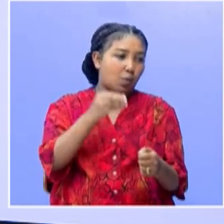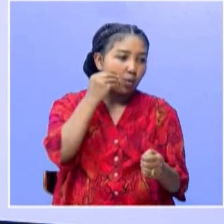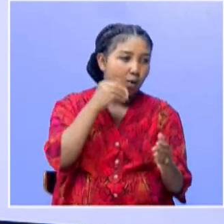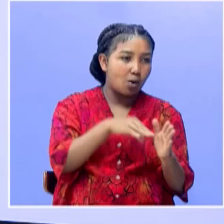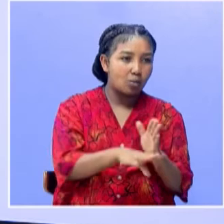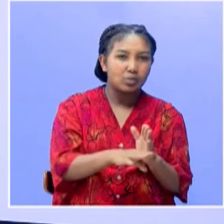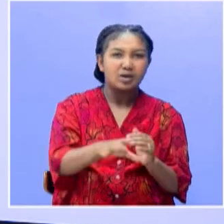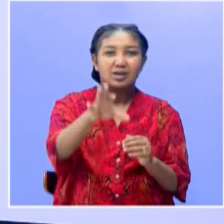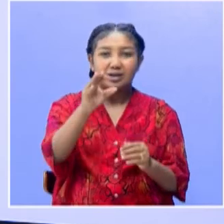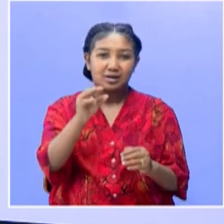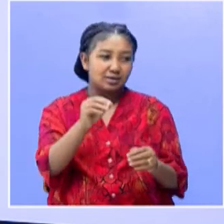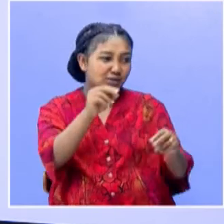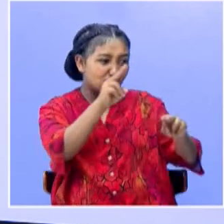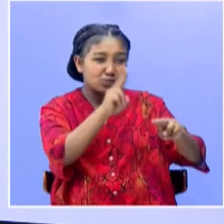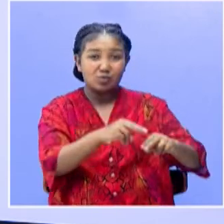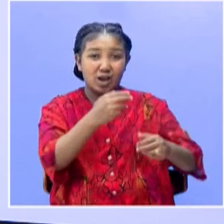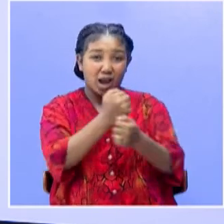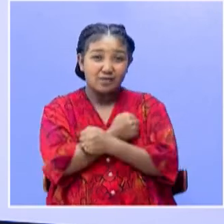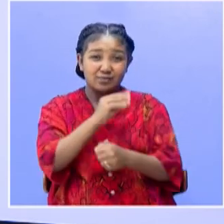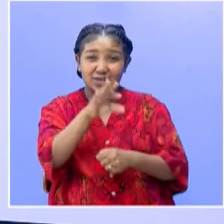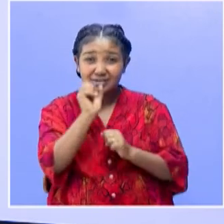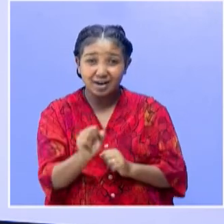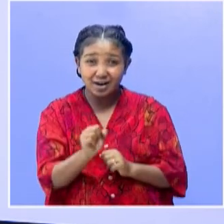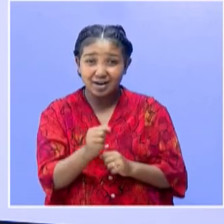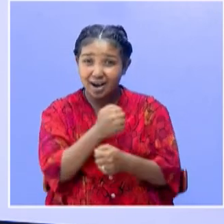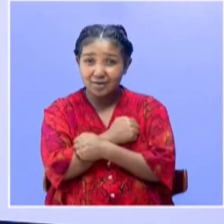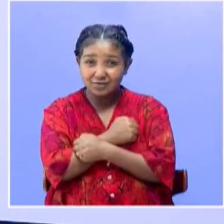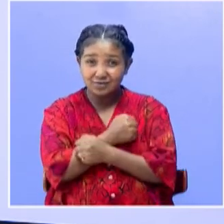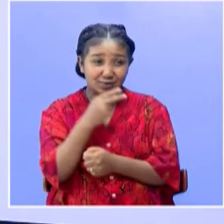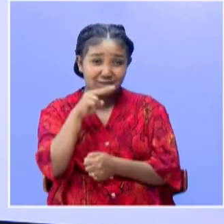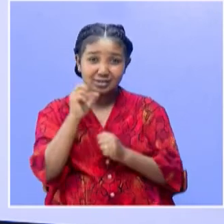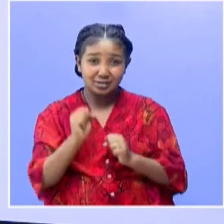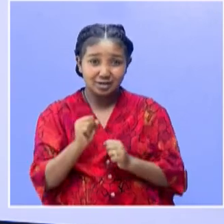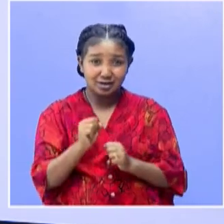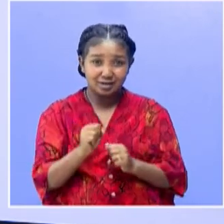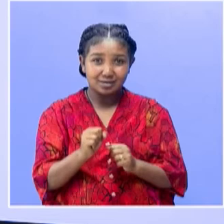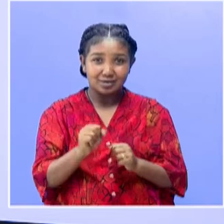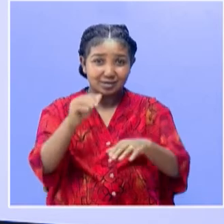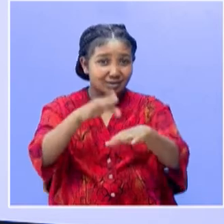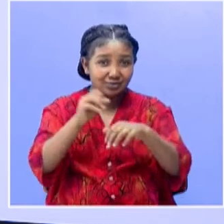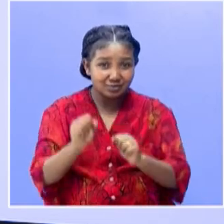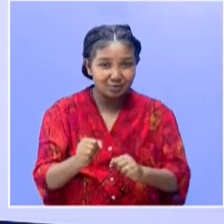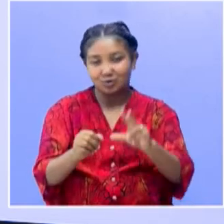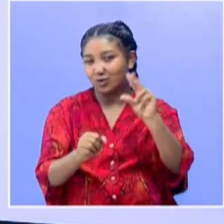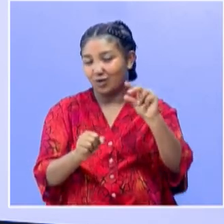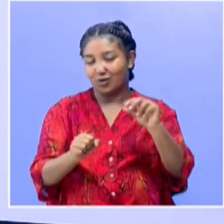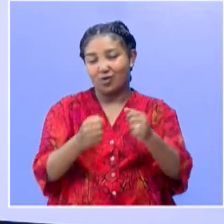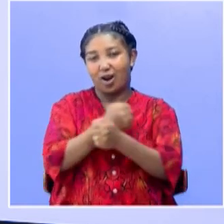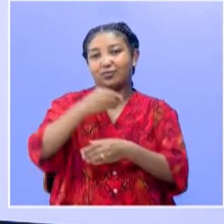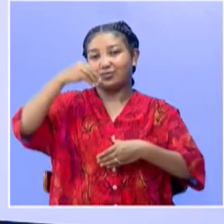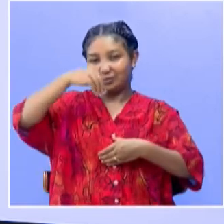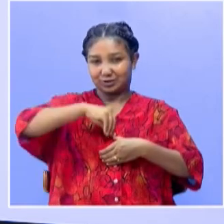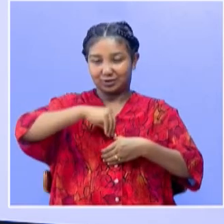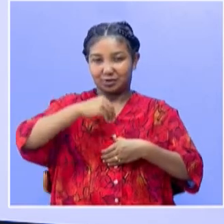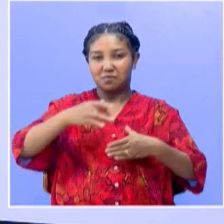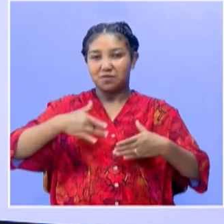do you find love on the chair or on your sofa? Can you see it? Can you touch it? No, you don't. So that's why